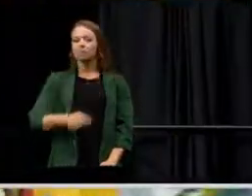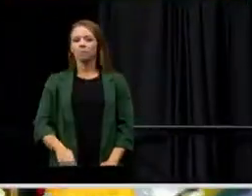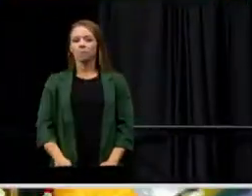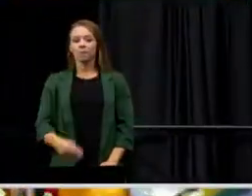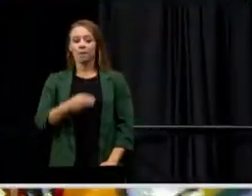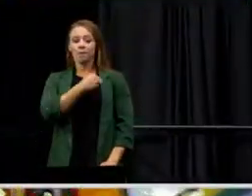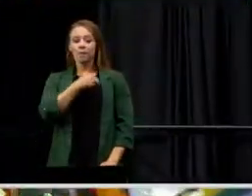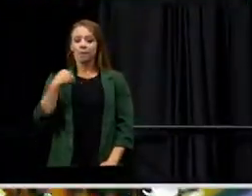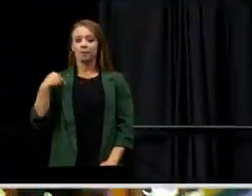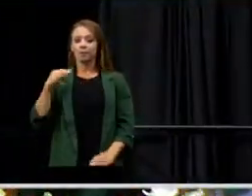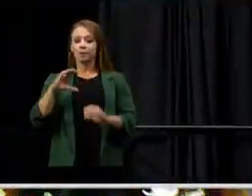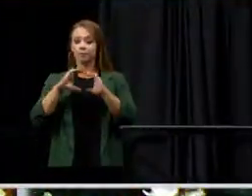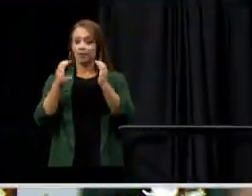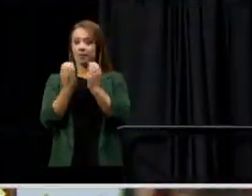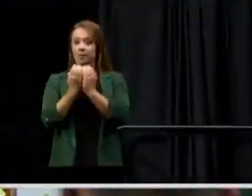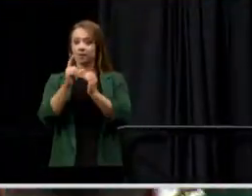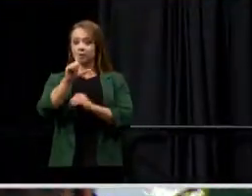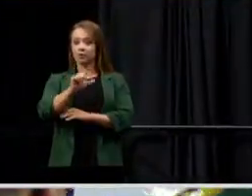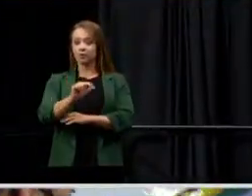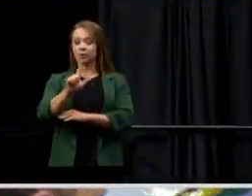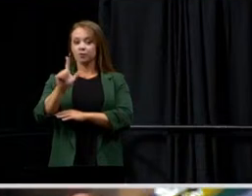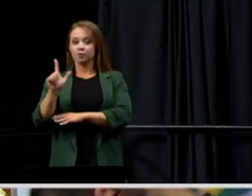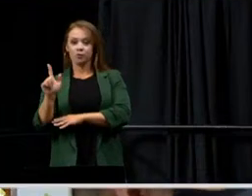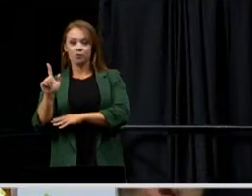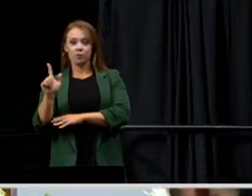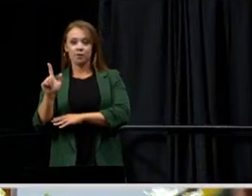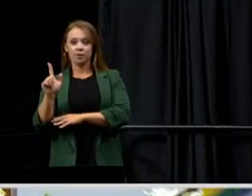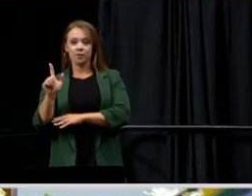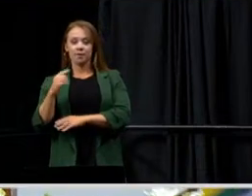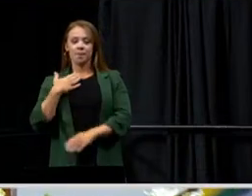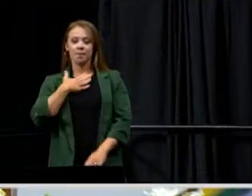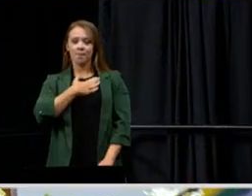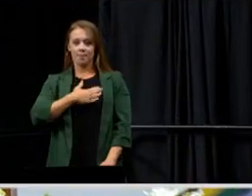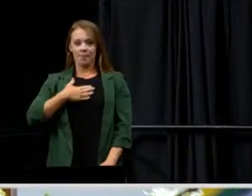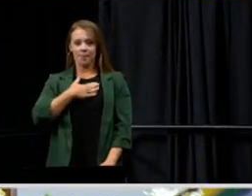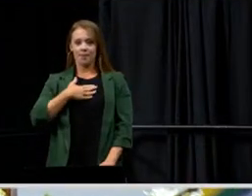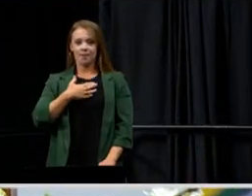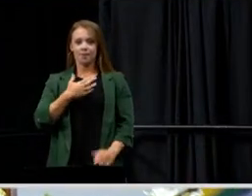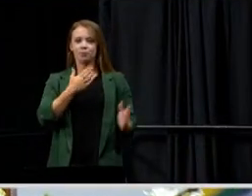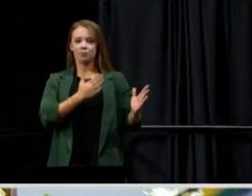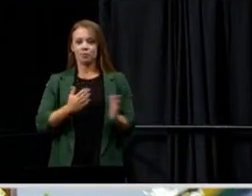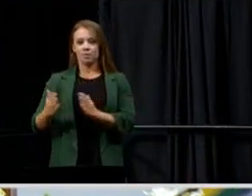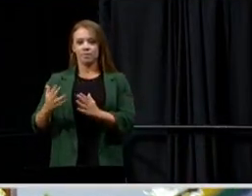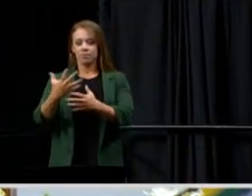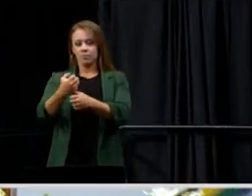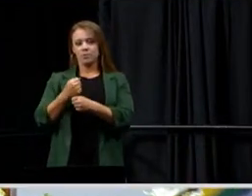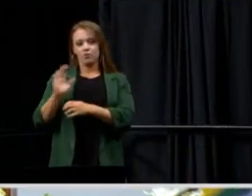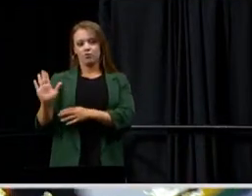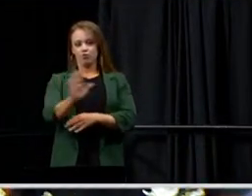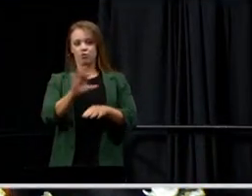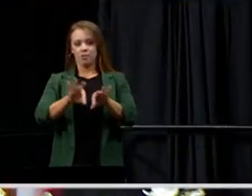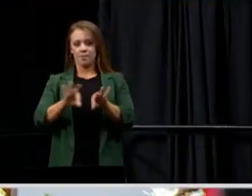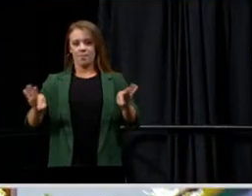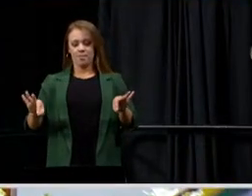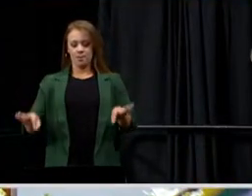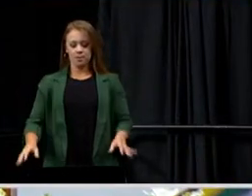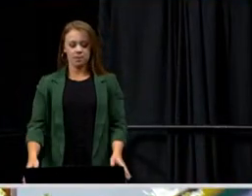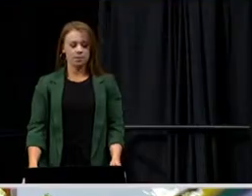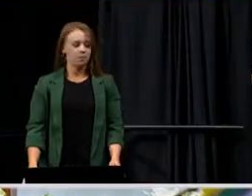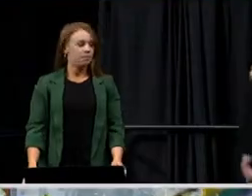Members of the class of 2021, please prepare to receive your diplomas.